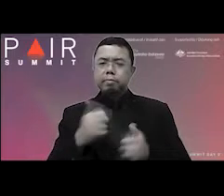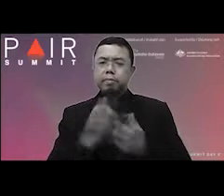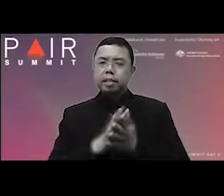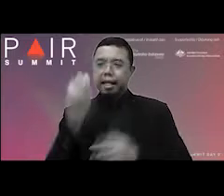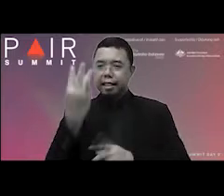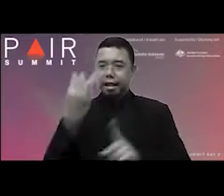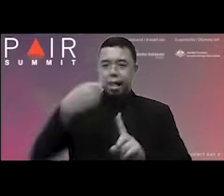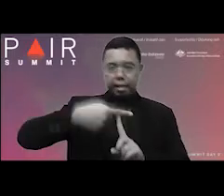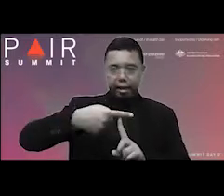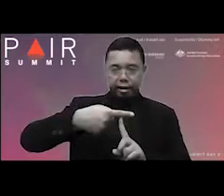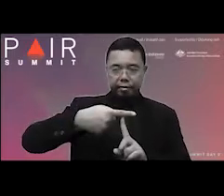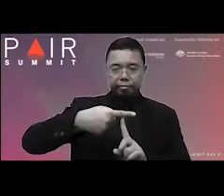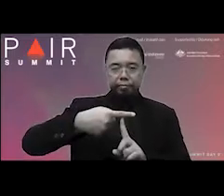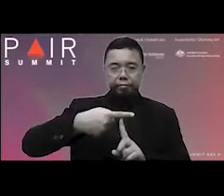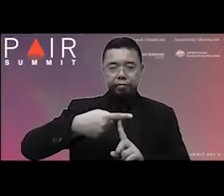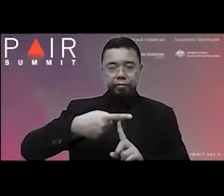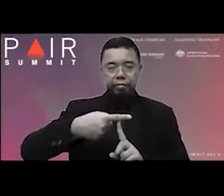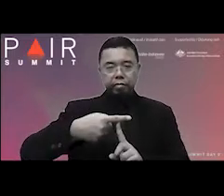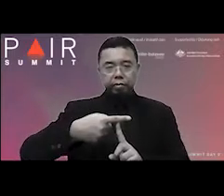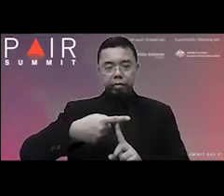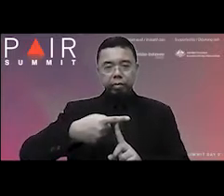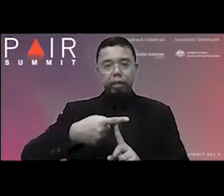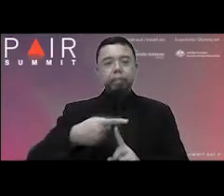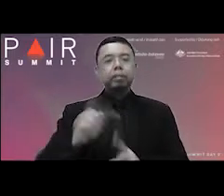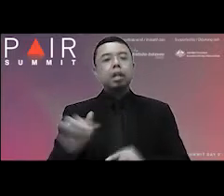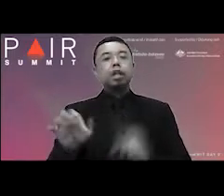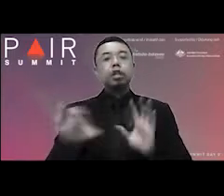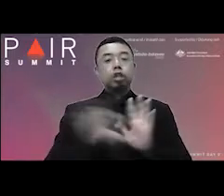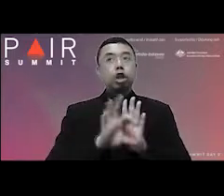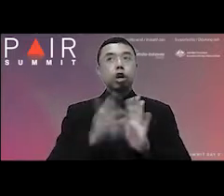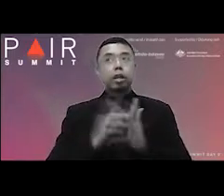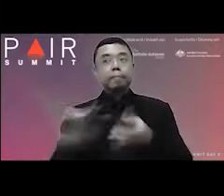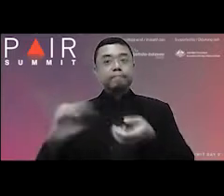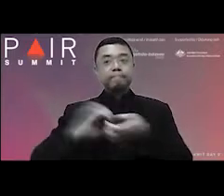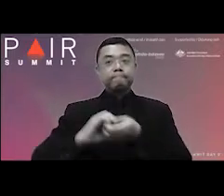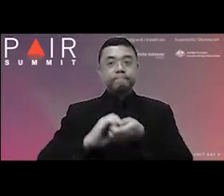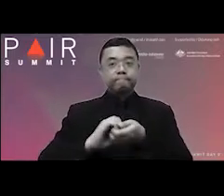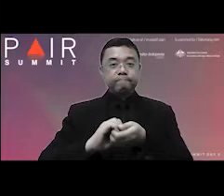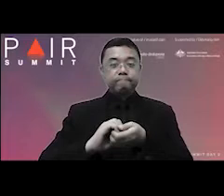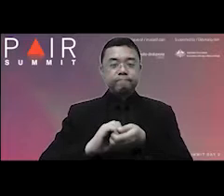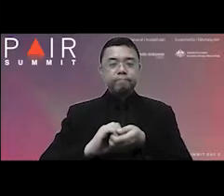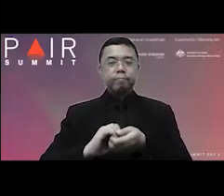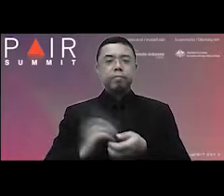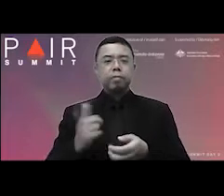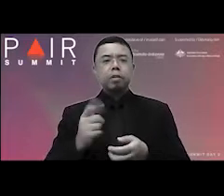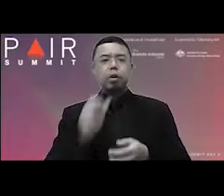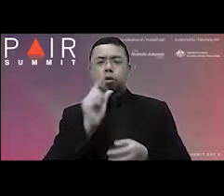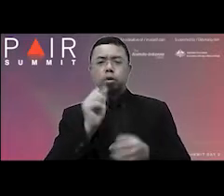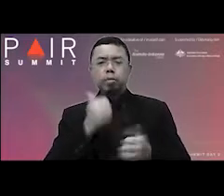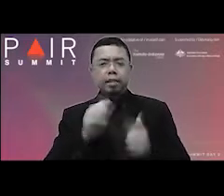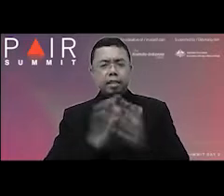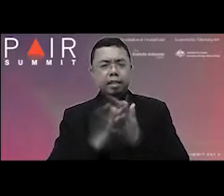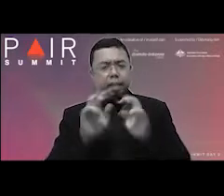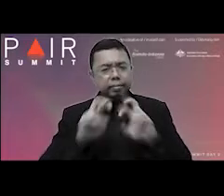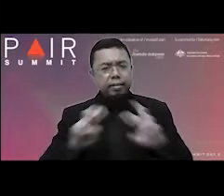COVID cases collaboratively across the various healthcare facilities. And therefore, health and well-being of citizens were